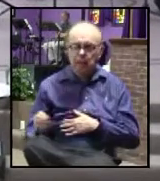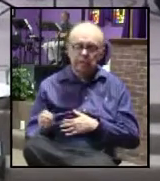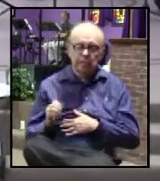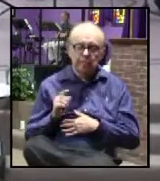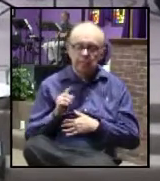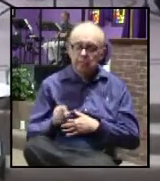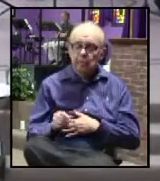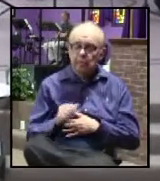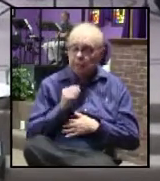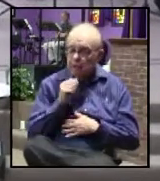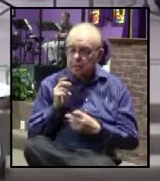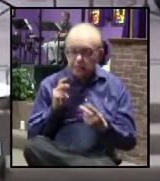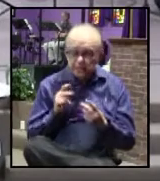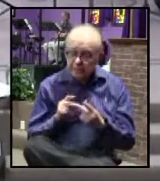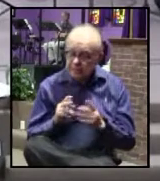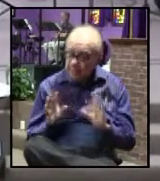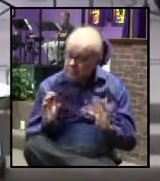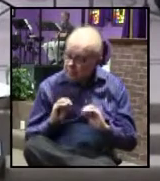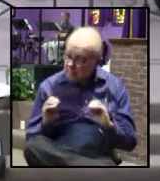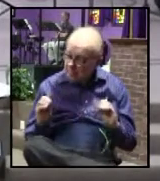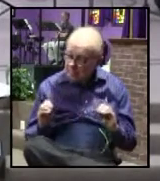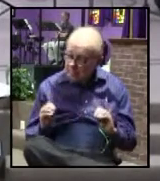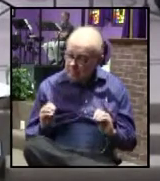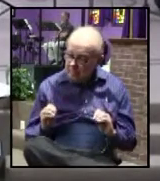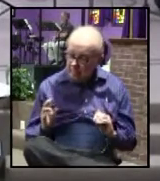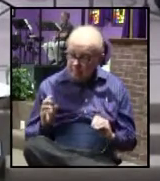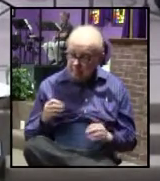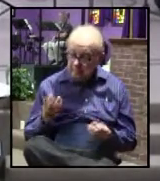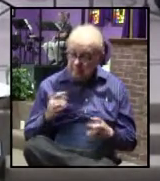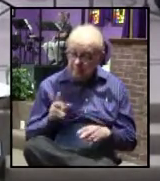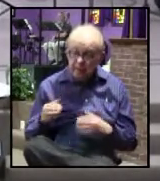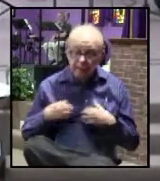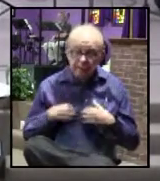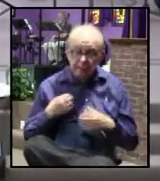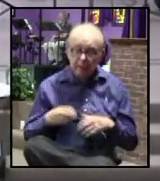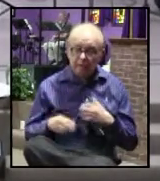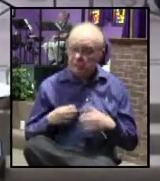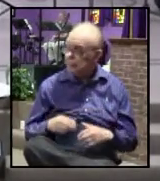are perfect. A lot of you have problems.